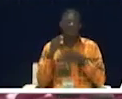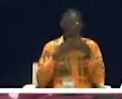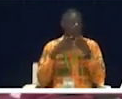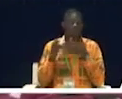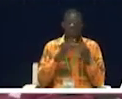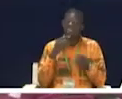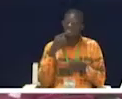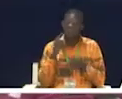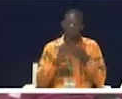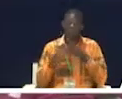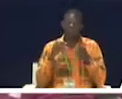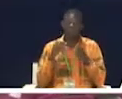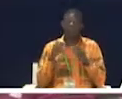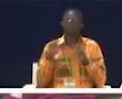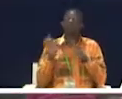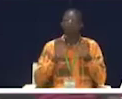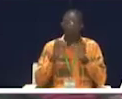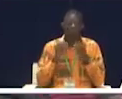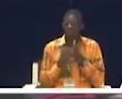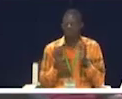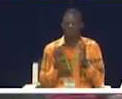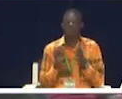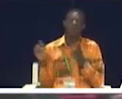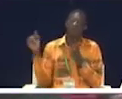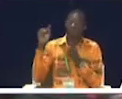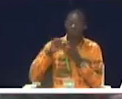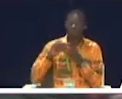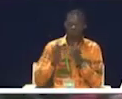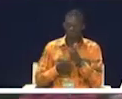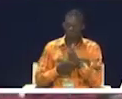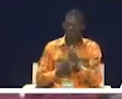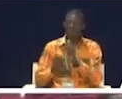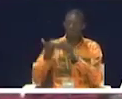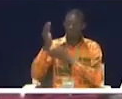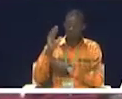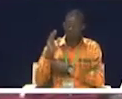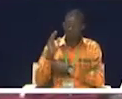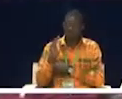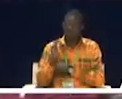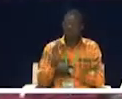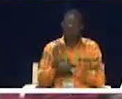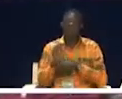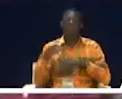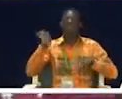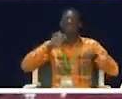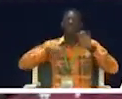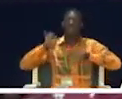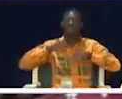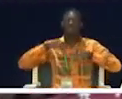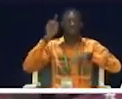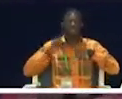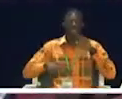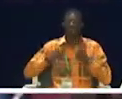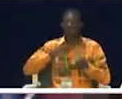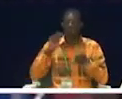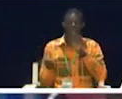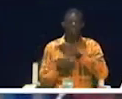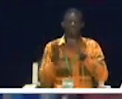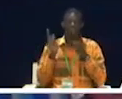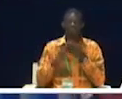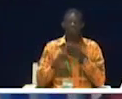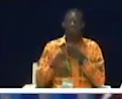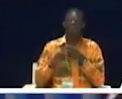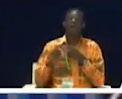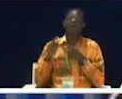do, do. Until you follow God, chemistry cannot change to mystery. He